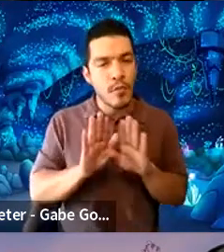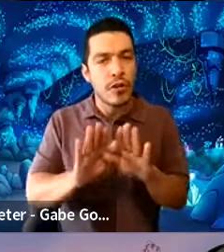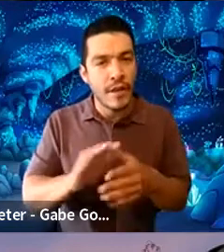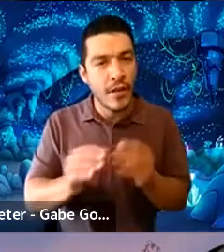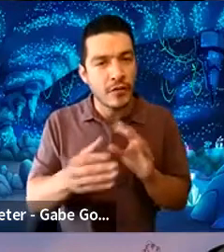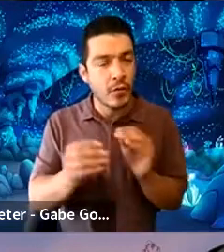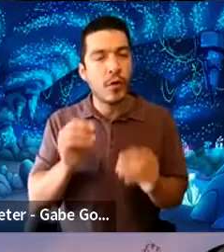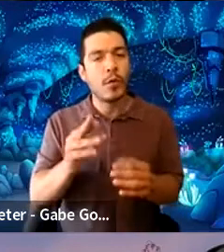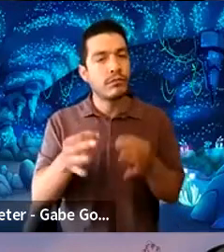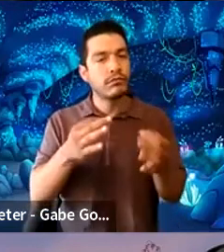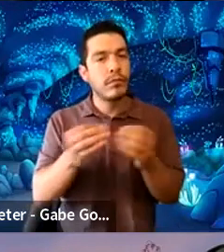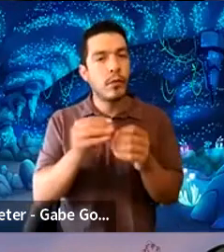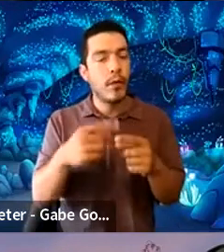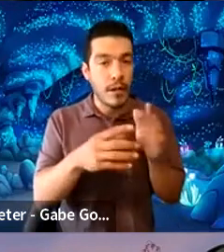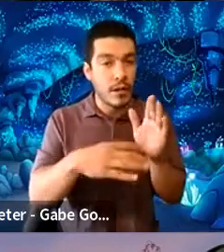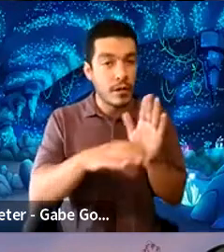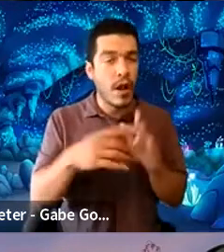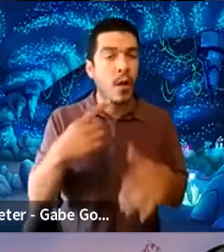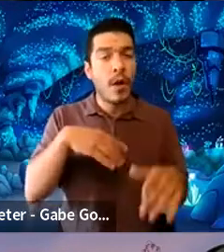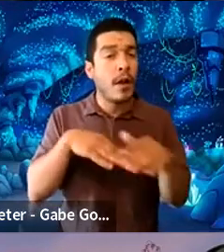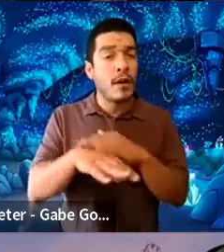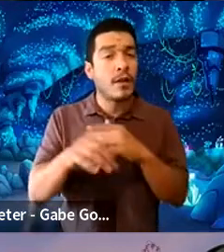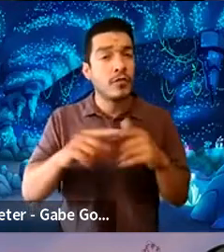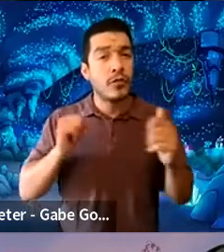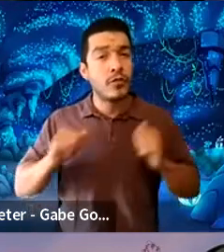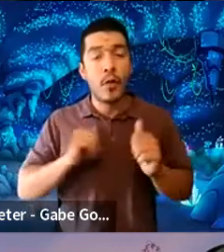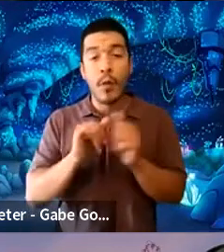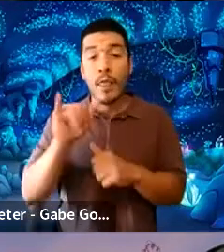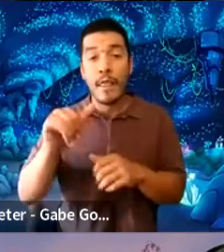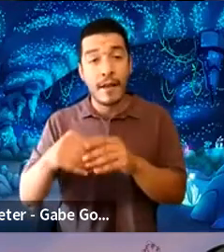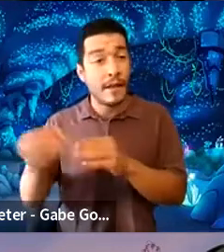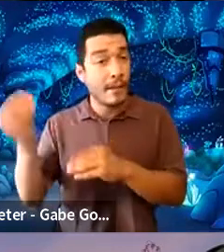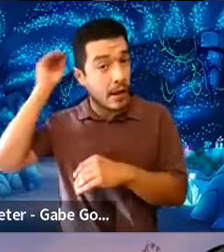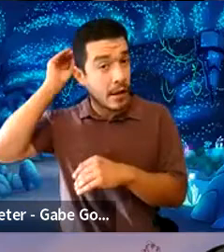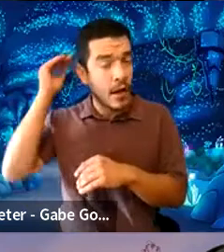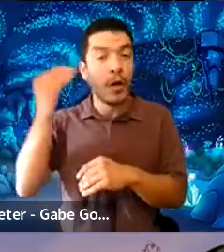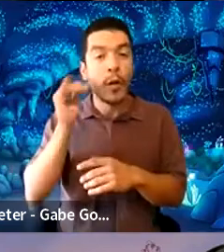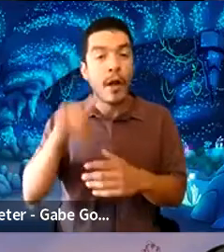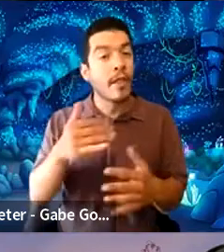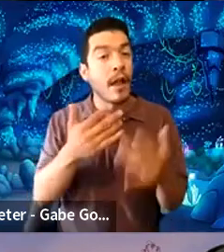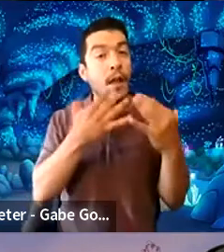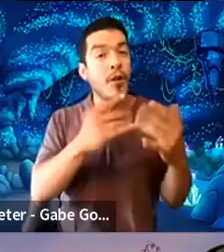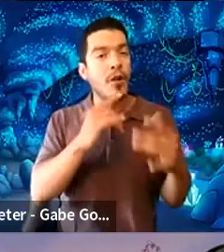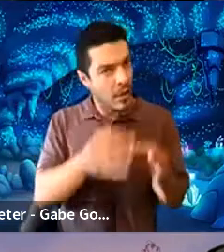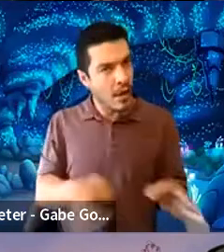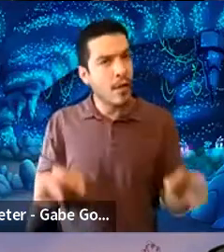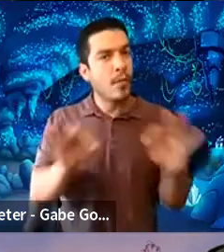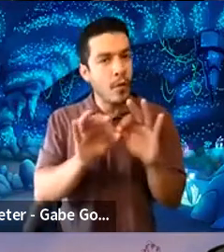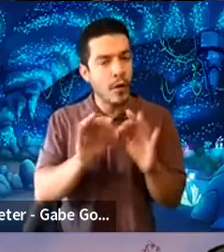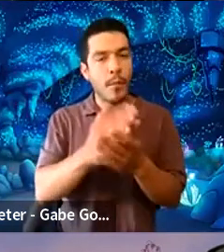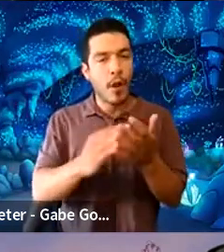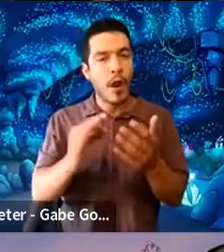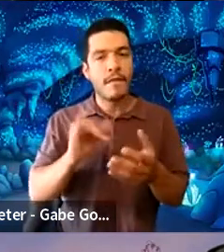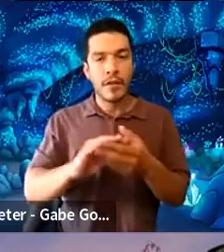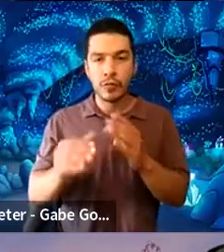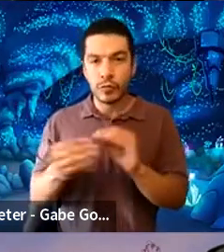more about the character. And we went into the show with that in mind, knowing that music would be a really important part of the storytelling.